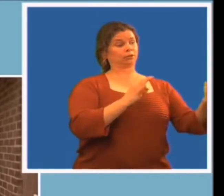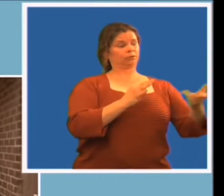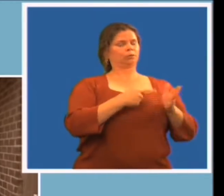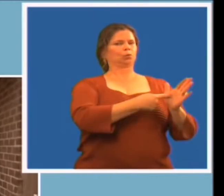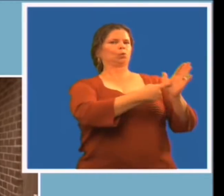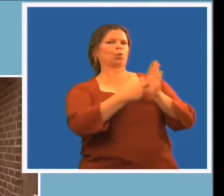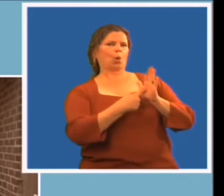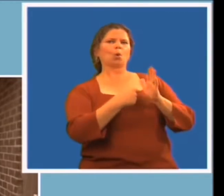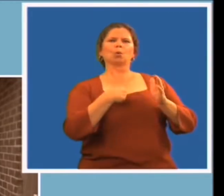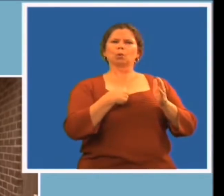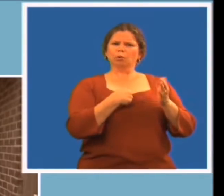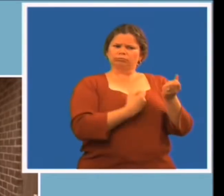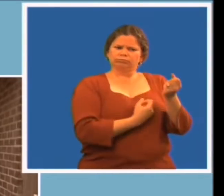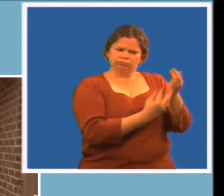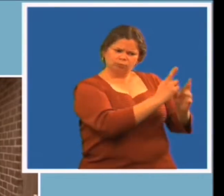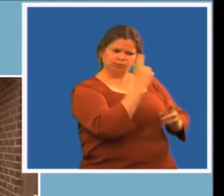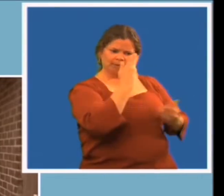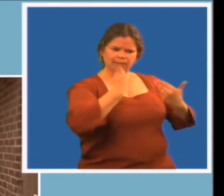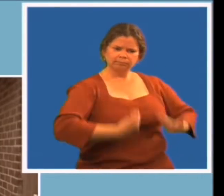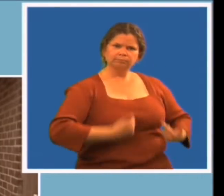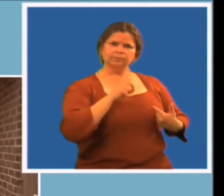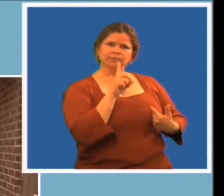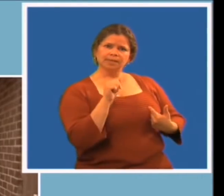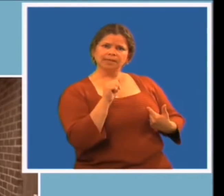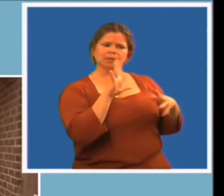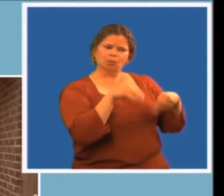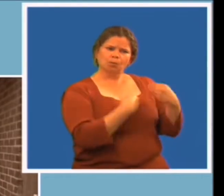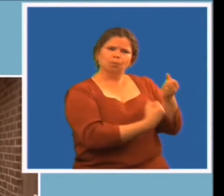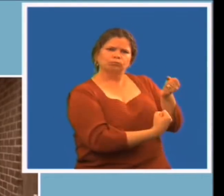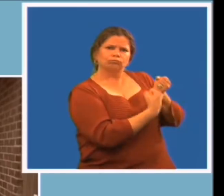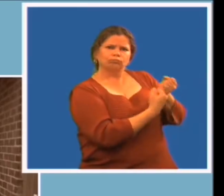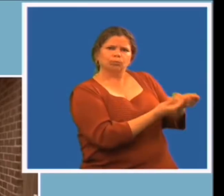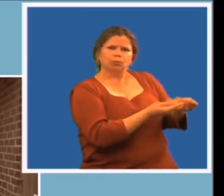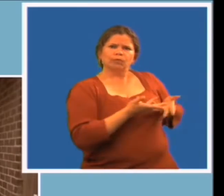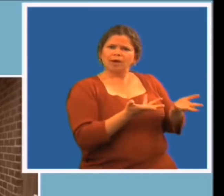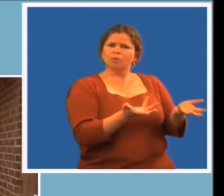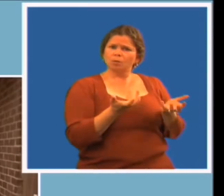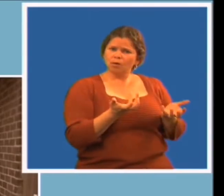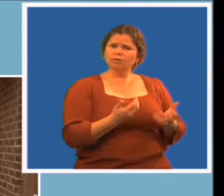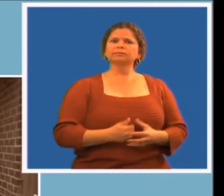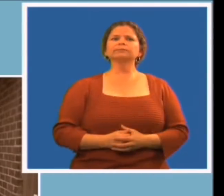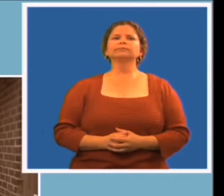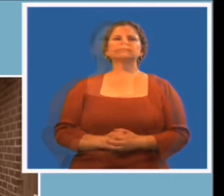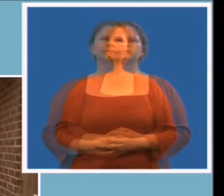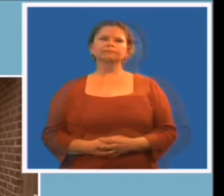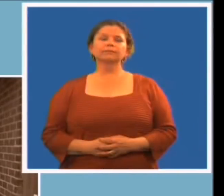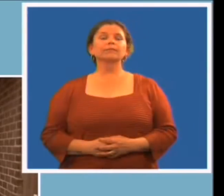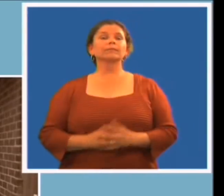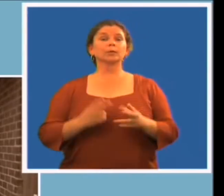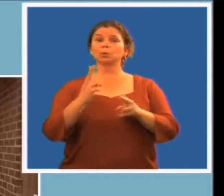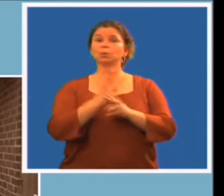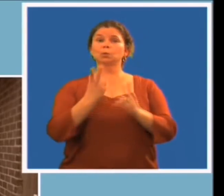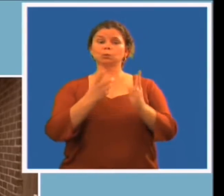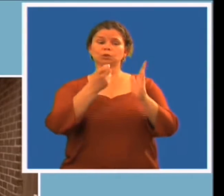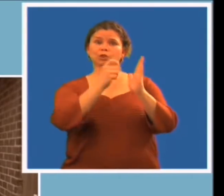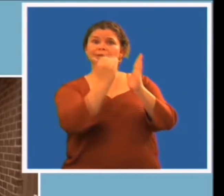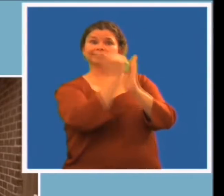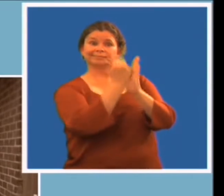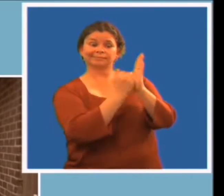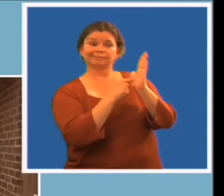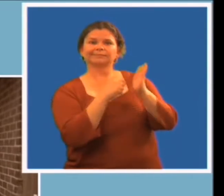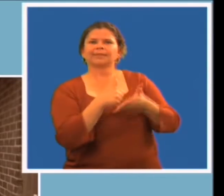for their needs. So asking the question, "How may I help you?" conveys respect and the desire to